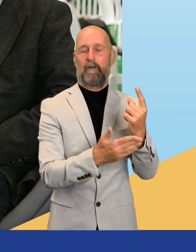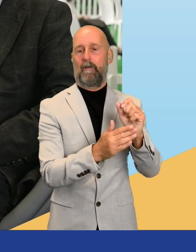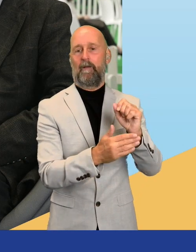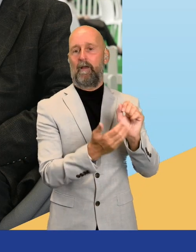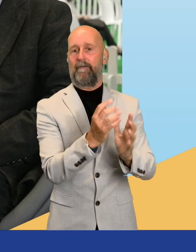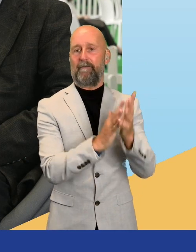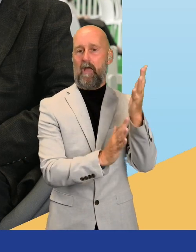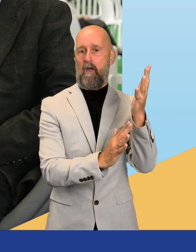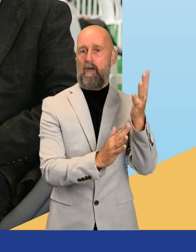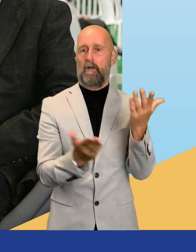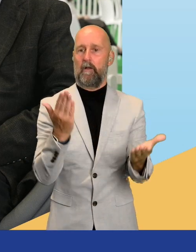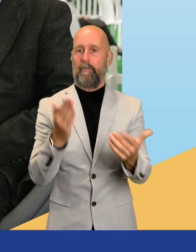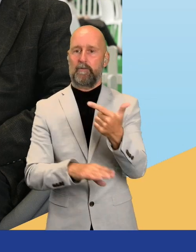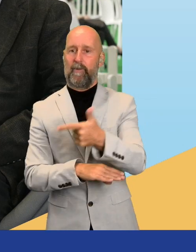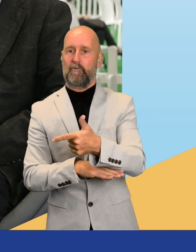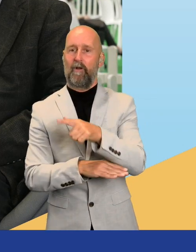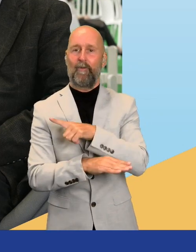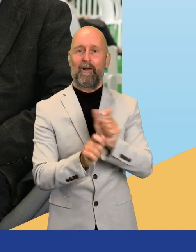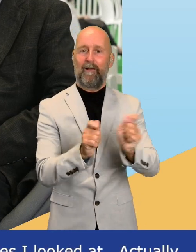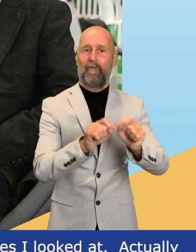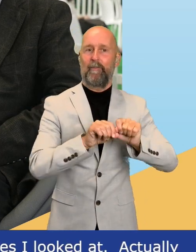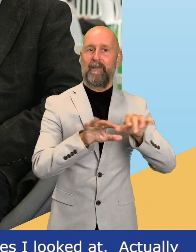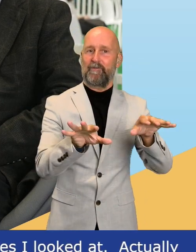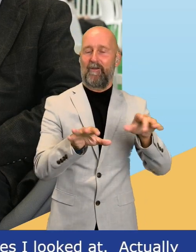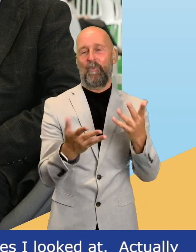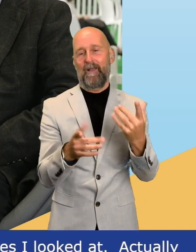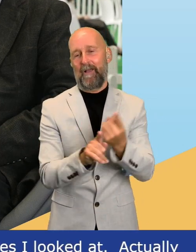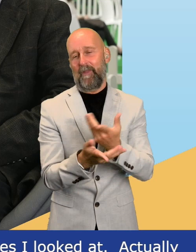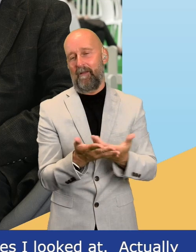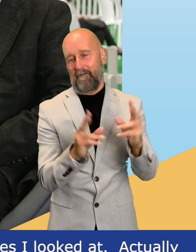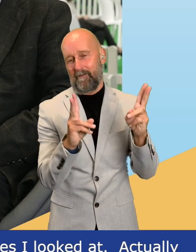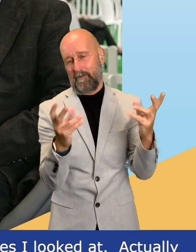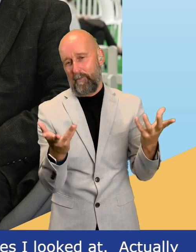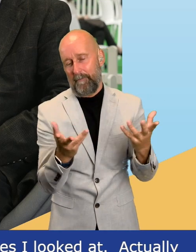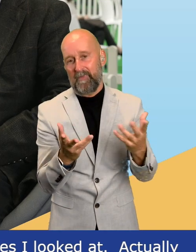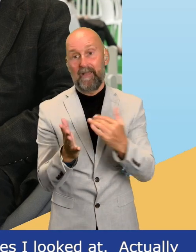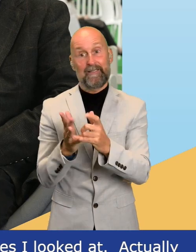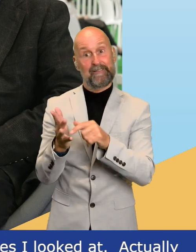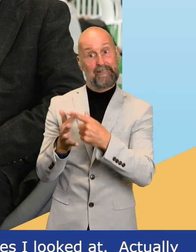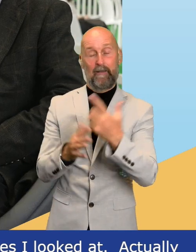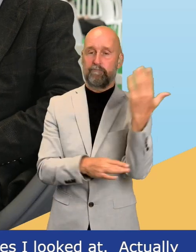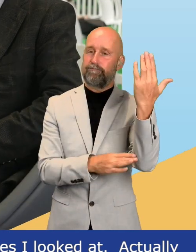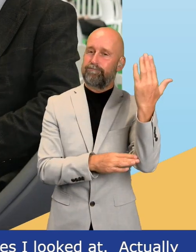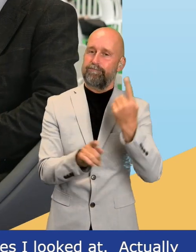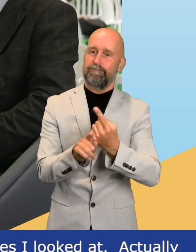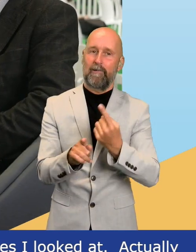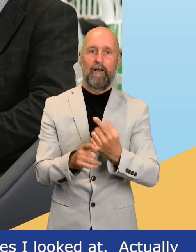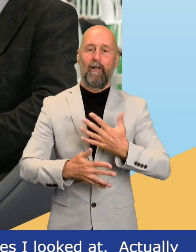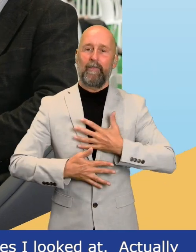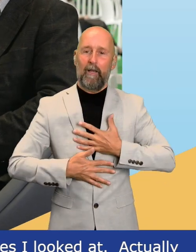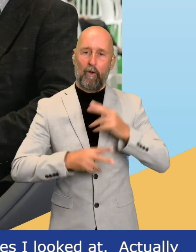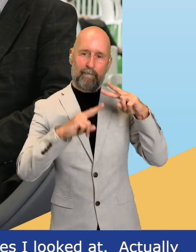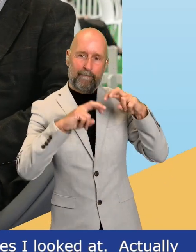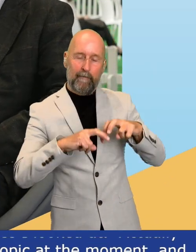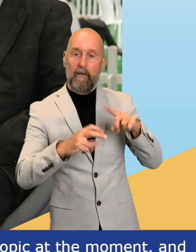are seeing them in the media because it's a topic at the moment. And as Steve mentioned in his talk earlier, that people love reading negative stories